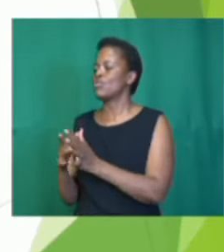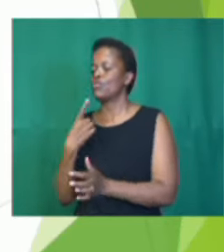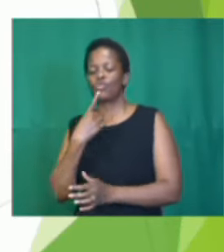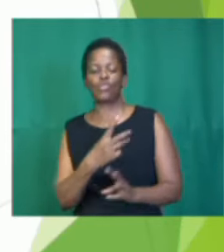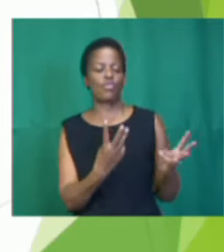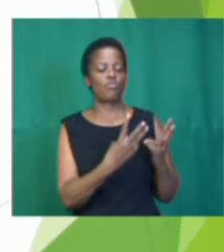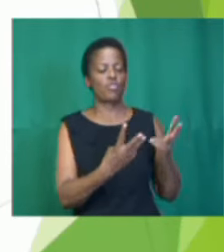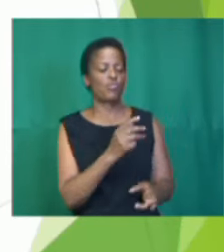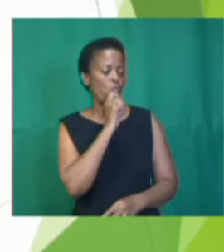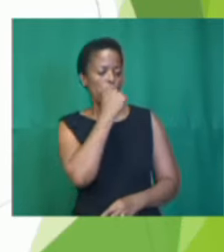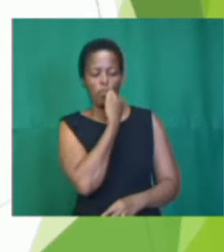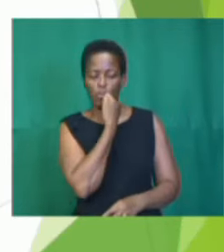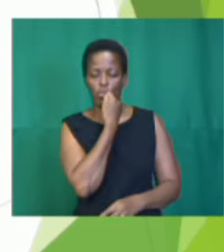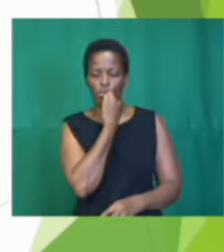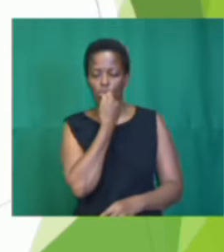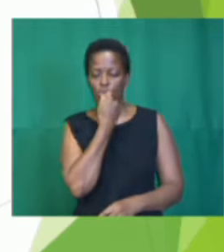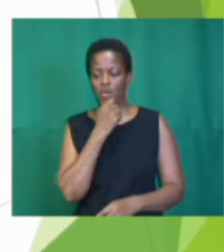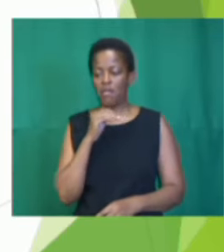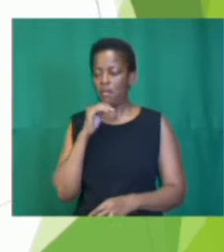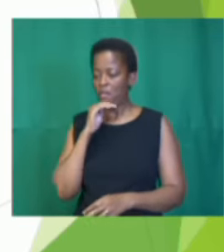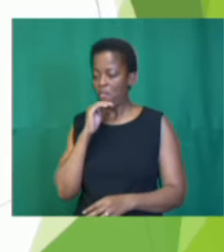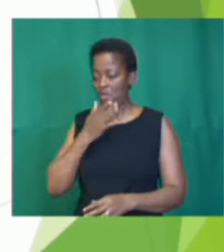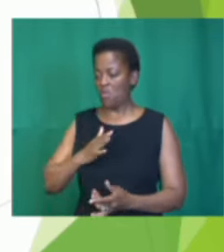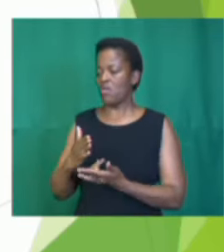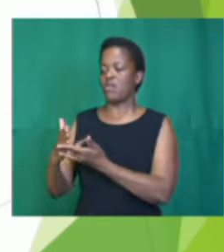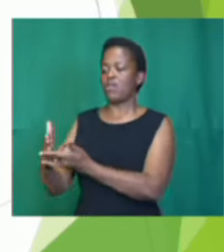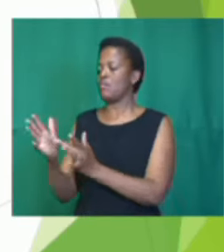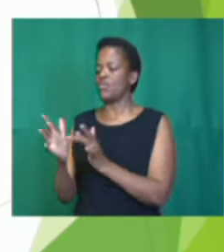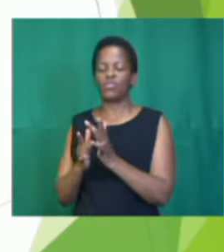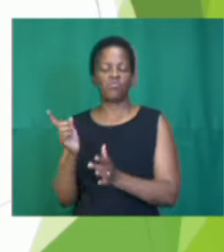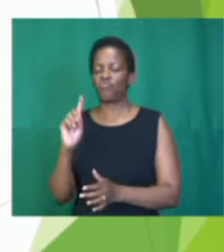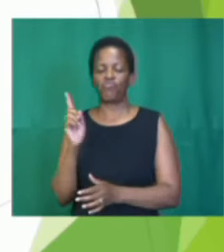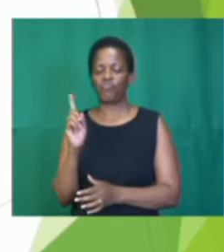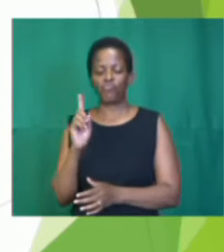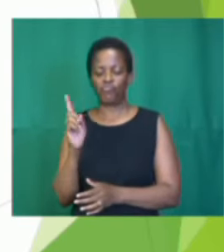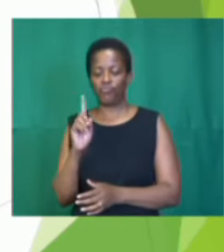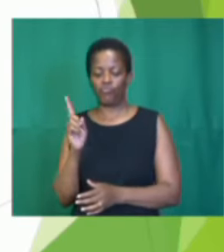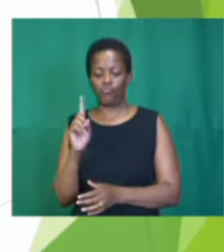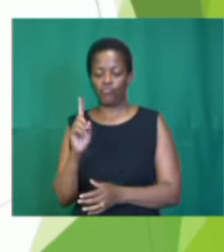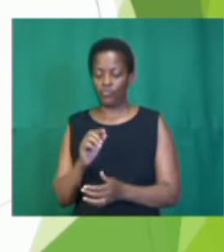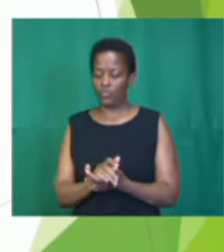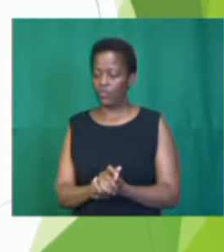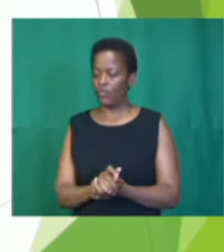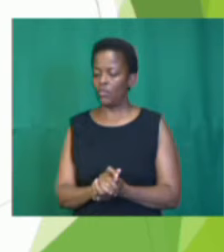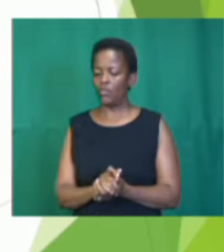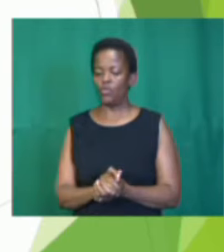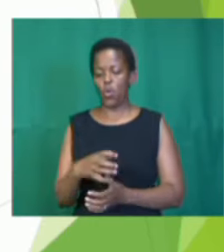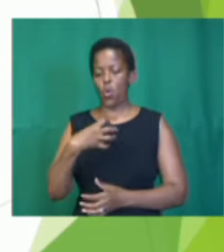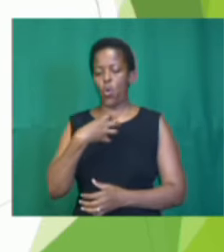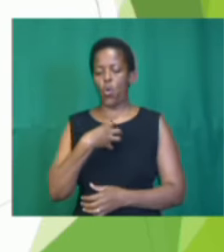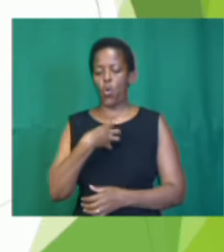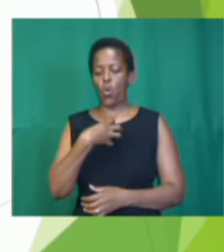had Jesus's interest at heart, yet they pretended that was the case. They had their